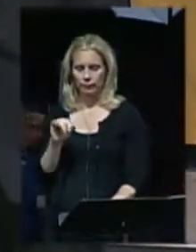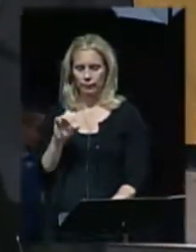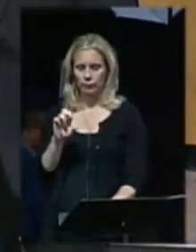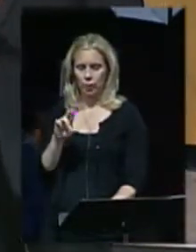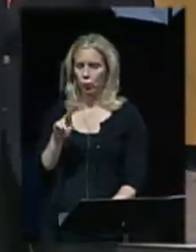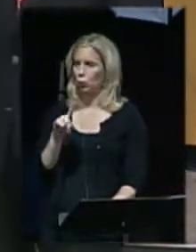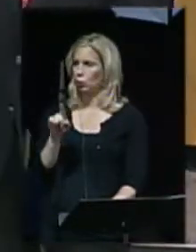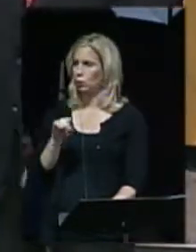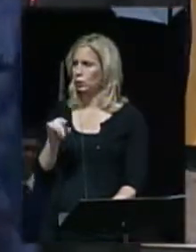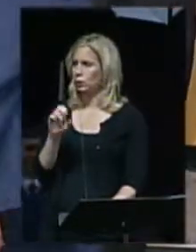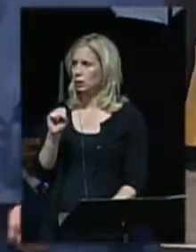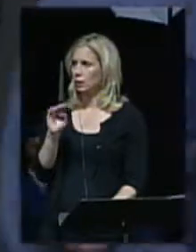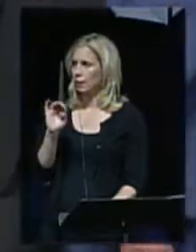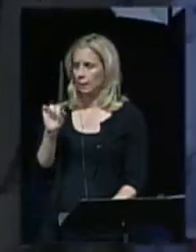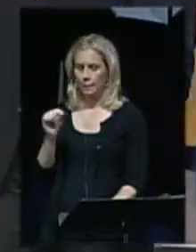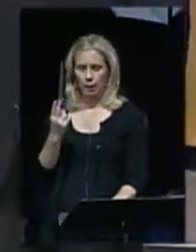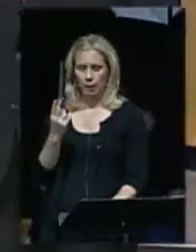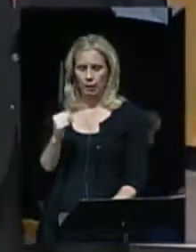Cruz Smith.